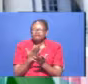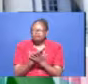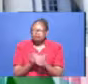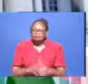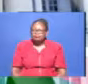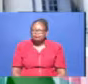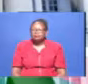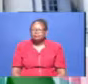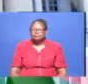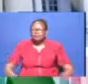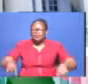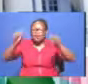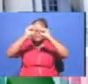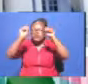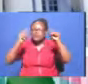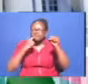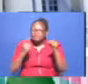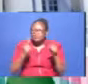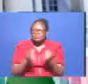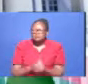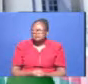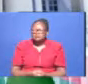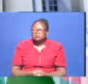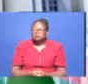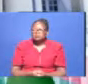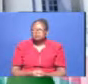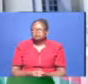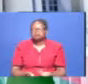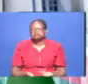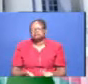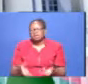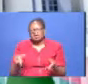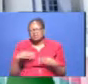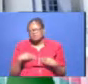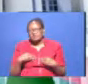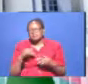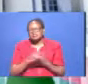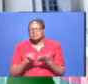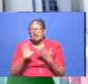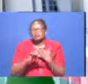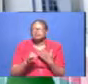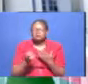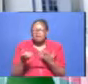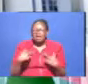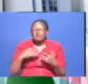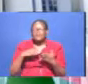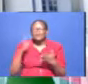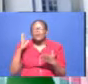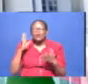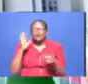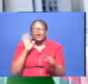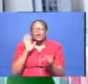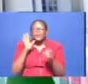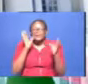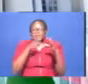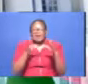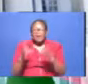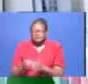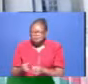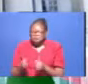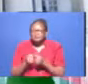President Moi would finally give in to local and international pressure and allow the country to return to multi-party democracy in 1990.